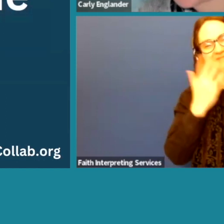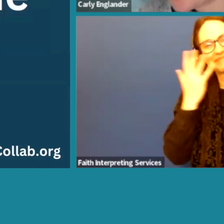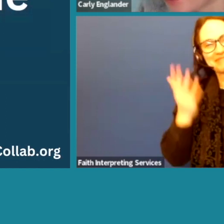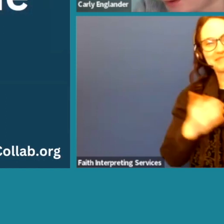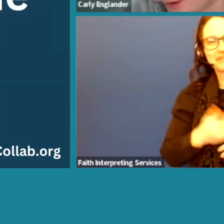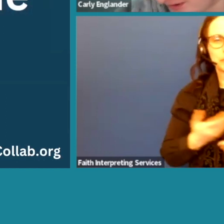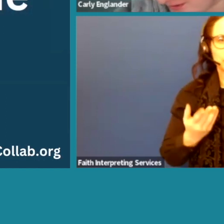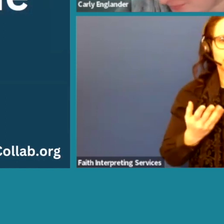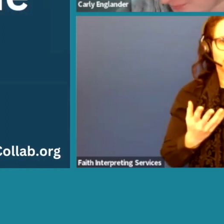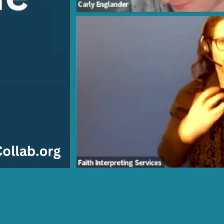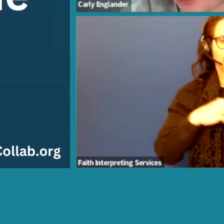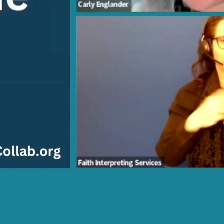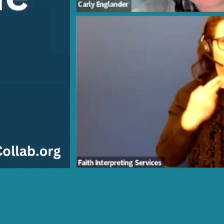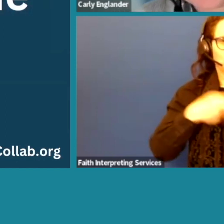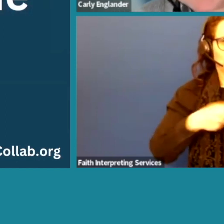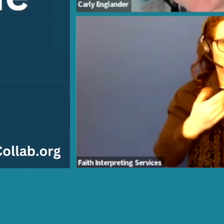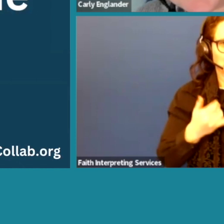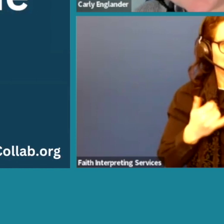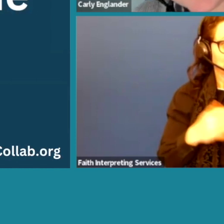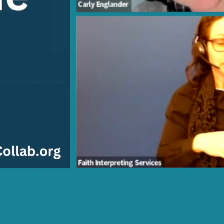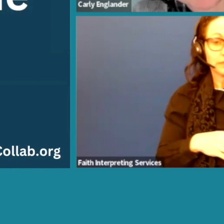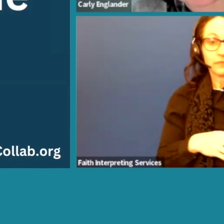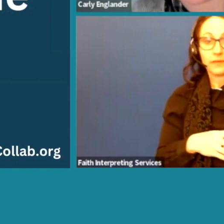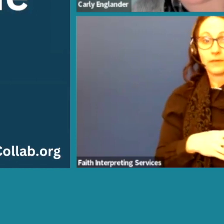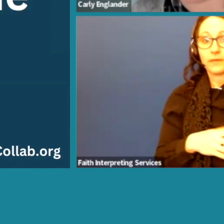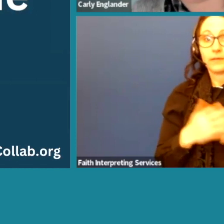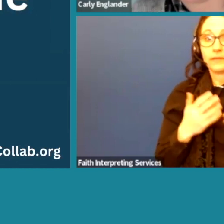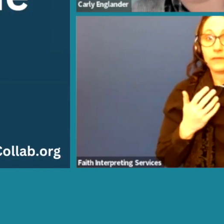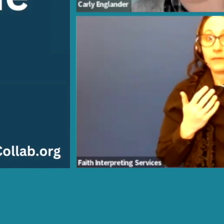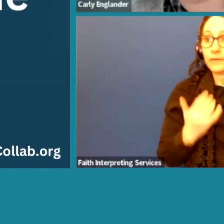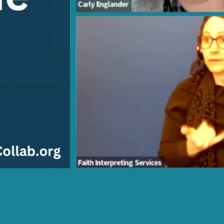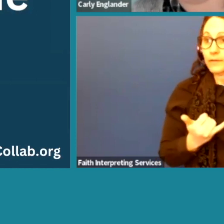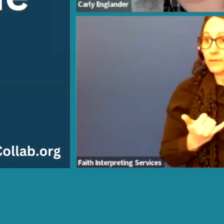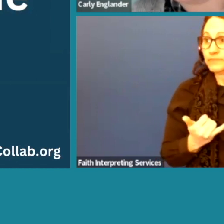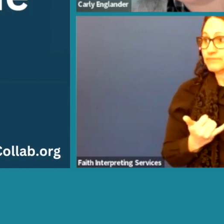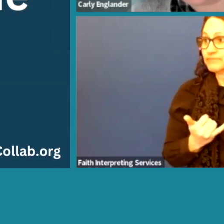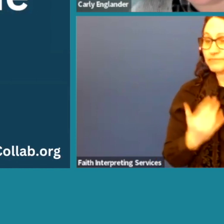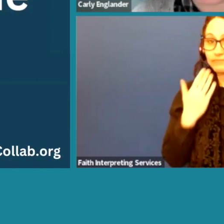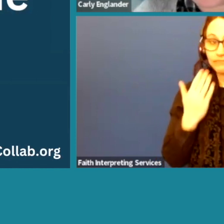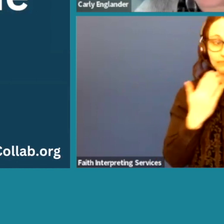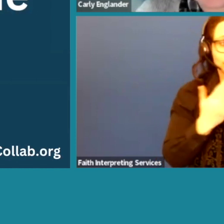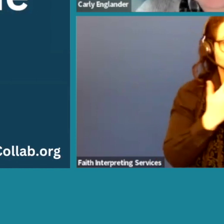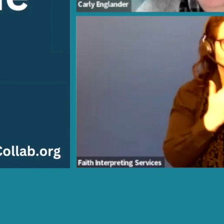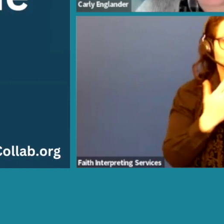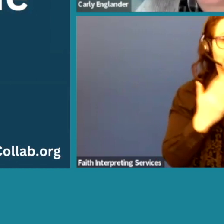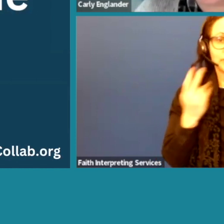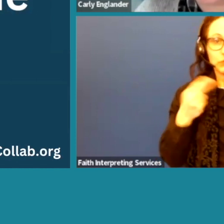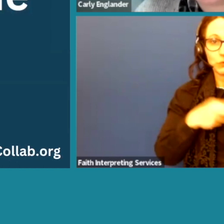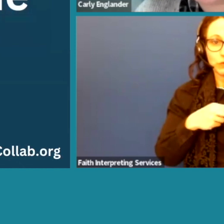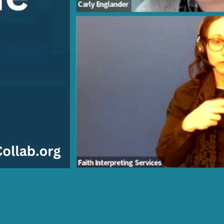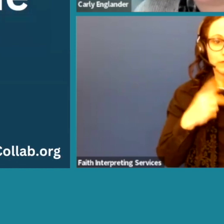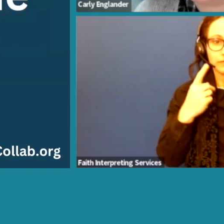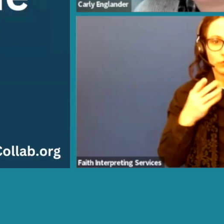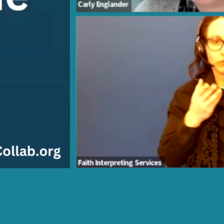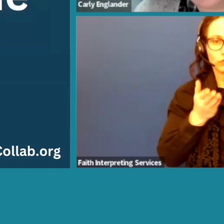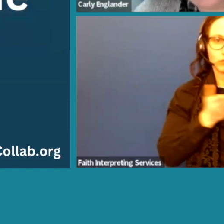Why don't we get started? Thank you all, and thank you for joining us for